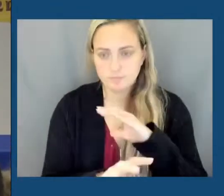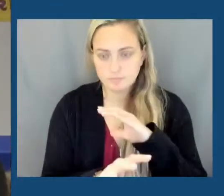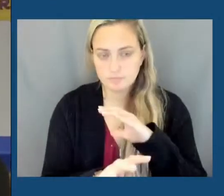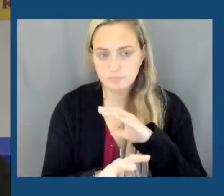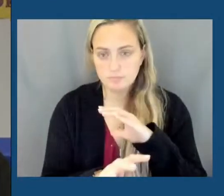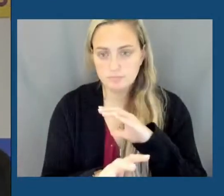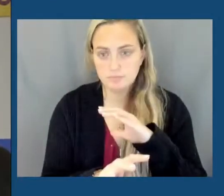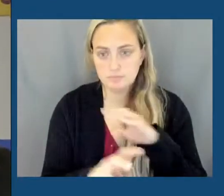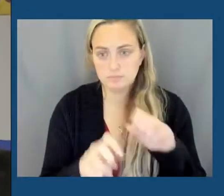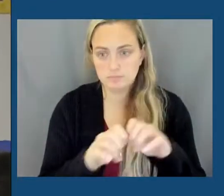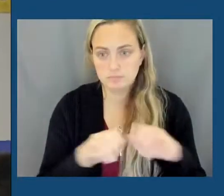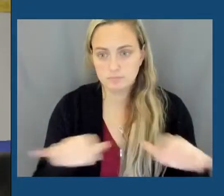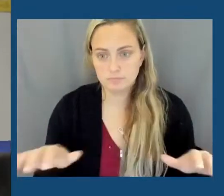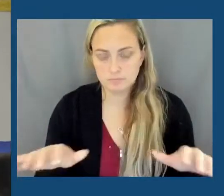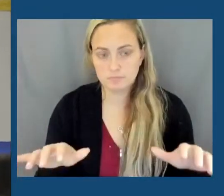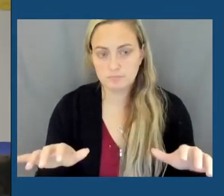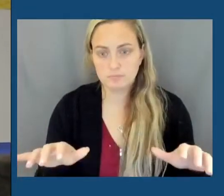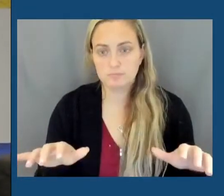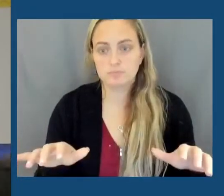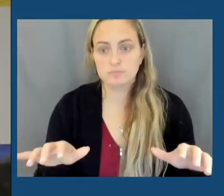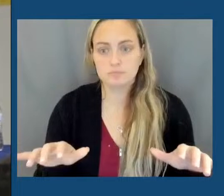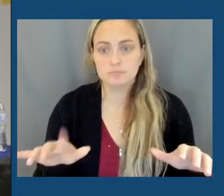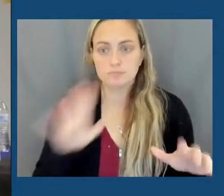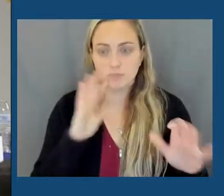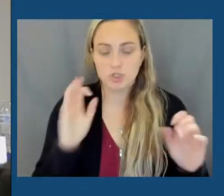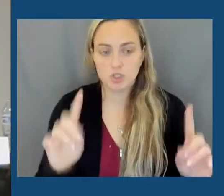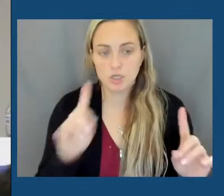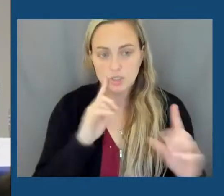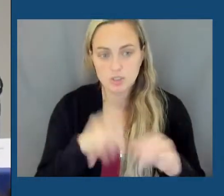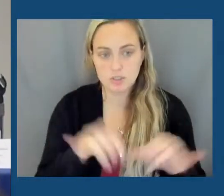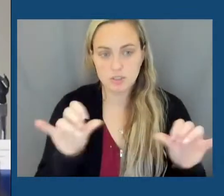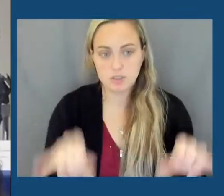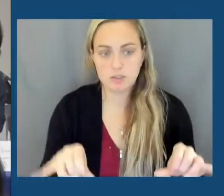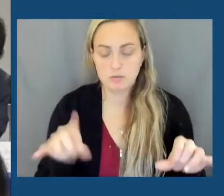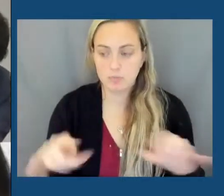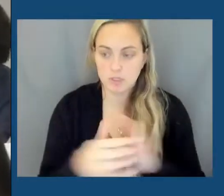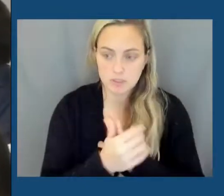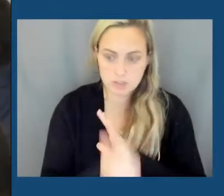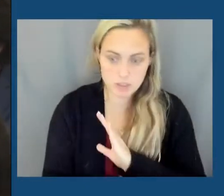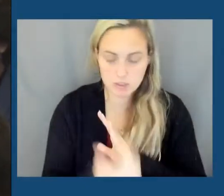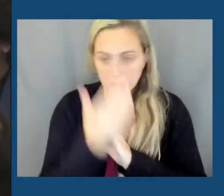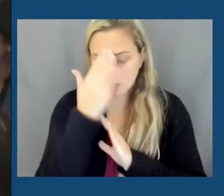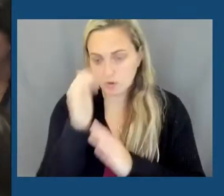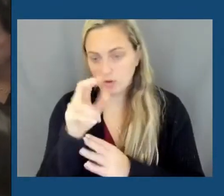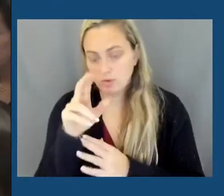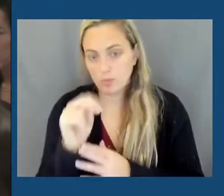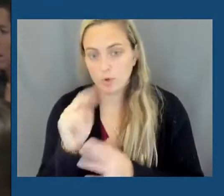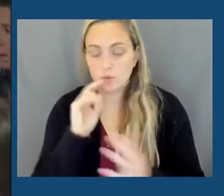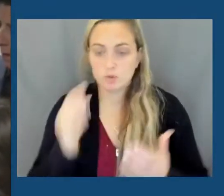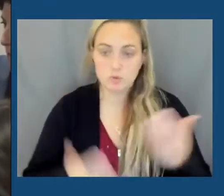ripple effect that it has through our education system. And these skills, and I know Micron wants to hire every one of your students, and they